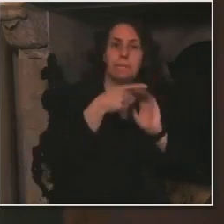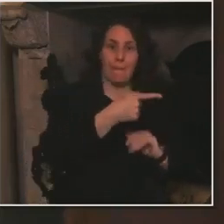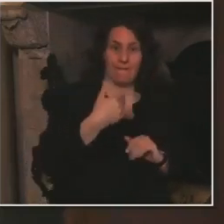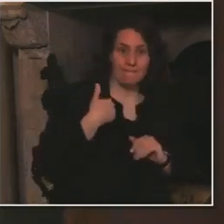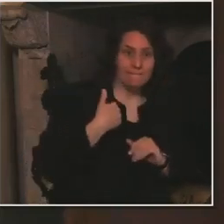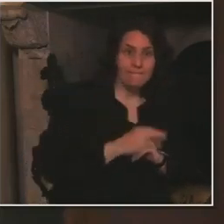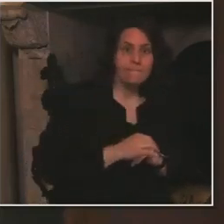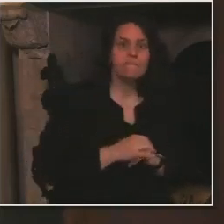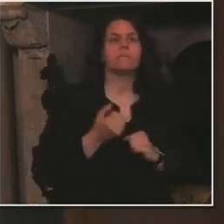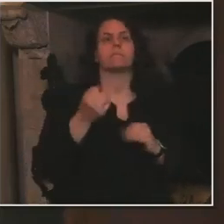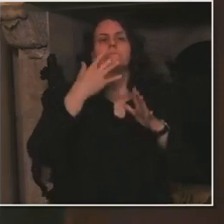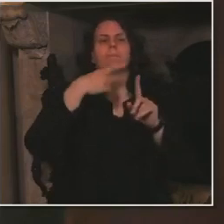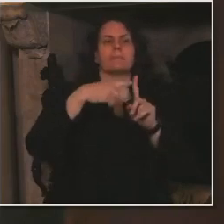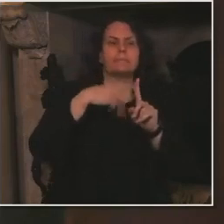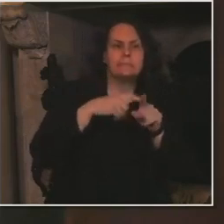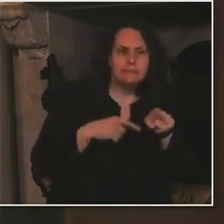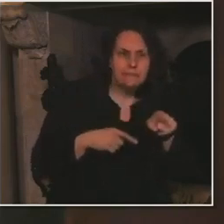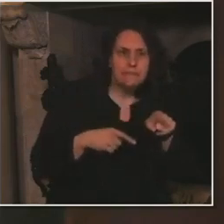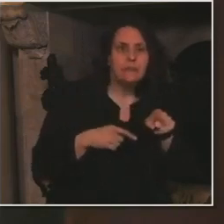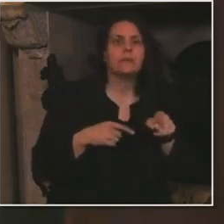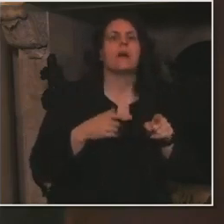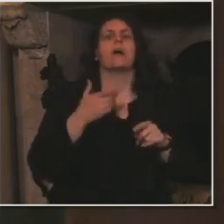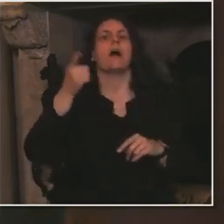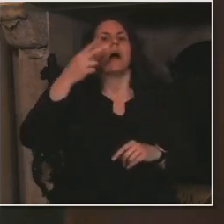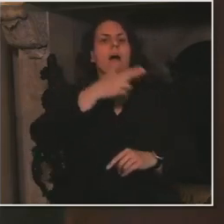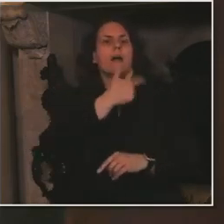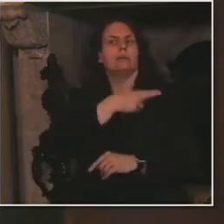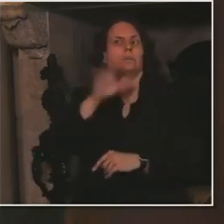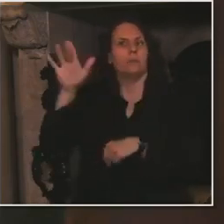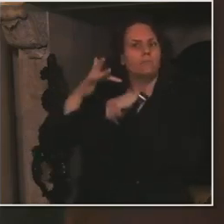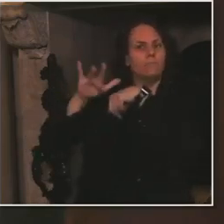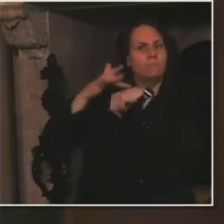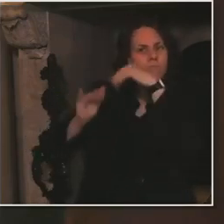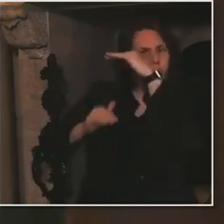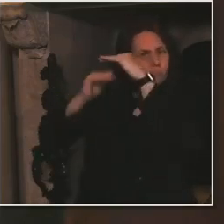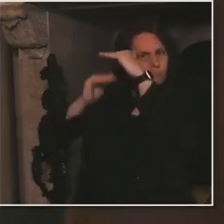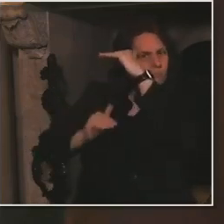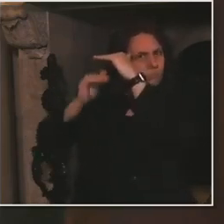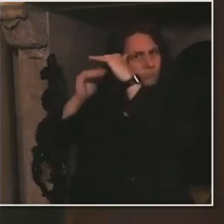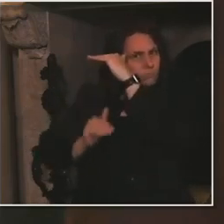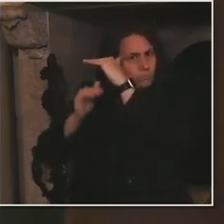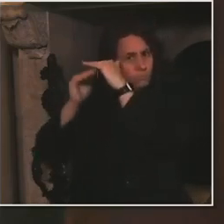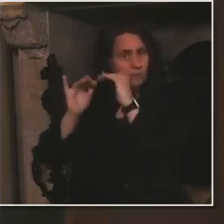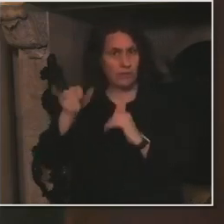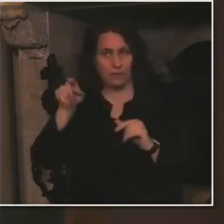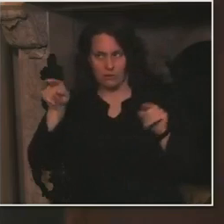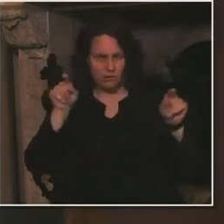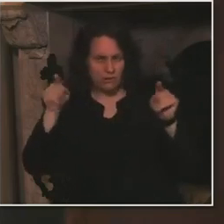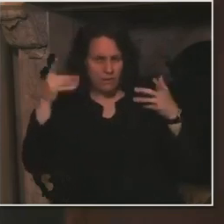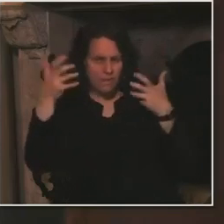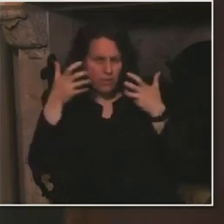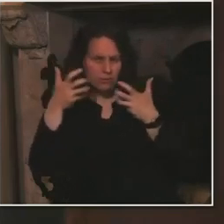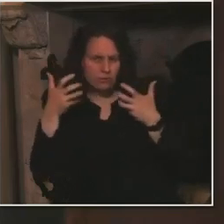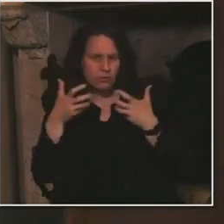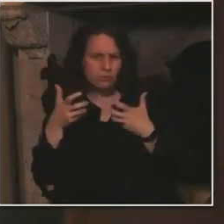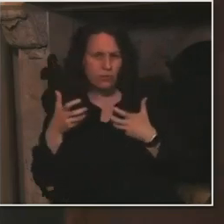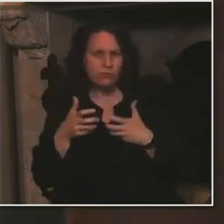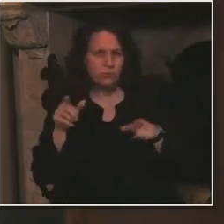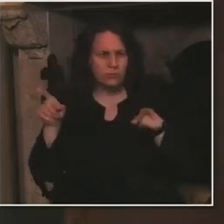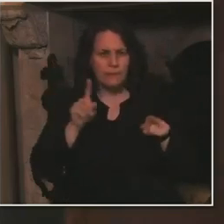systems are developing the methods to measure hospital capacity. However, the symptoms and cases metrics are up on our website